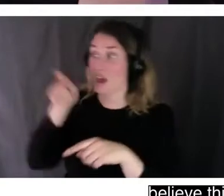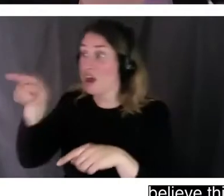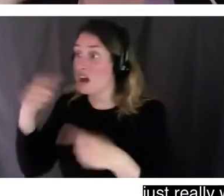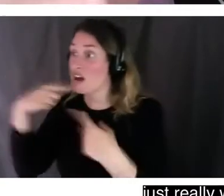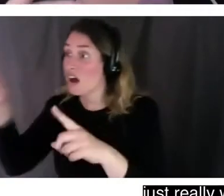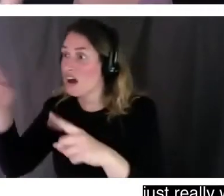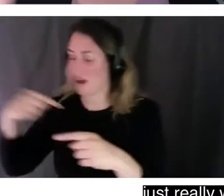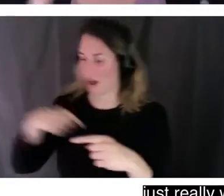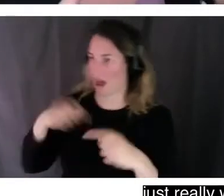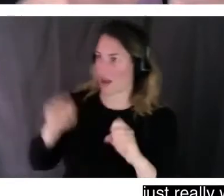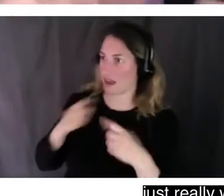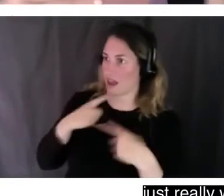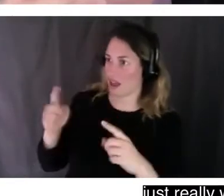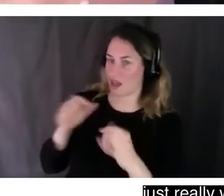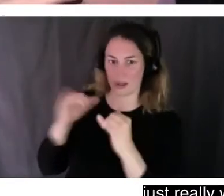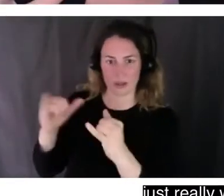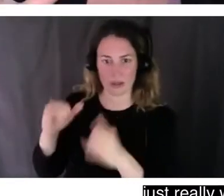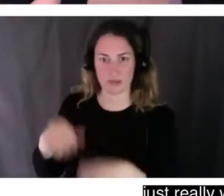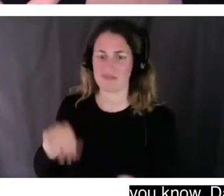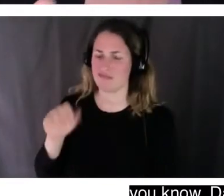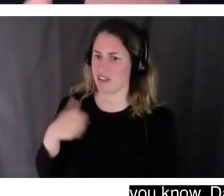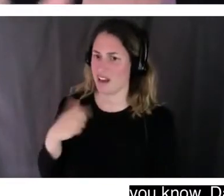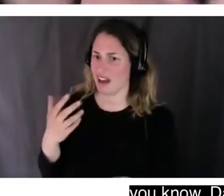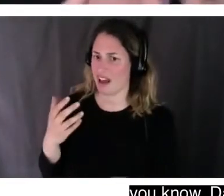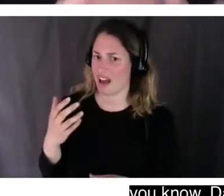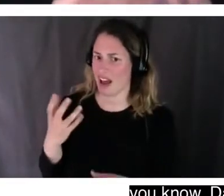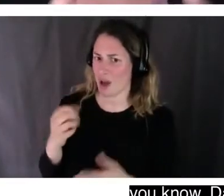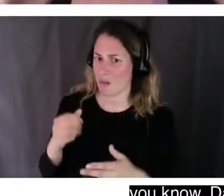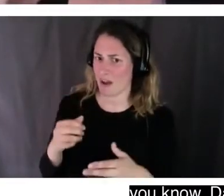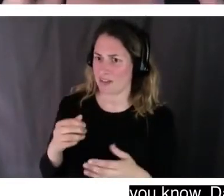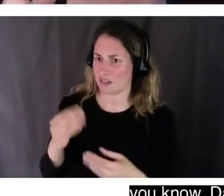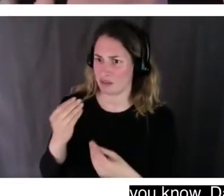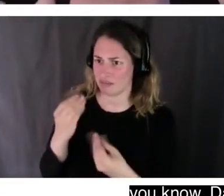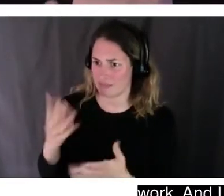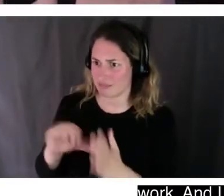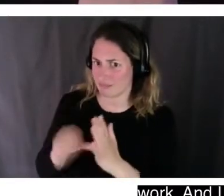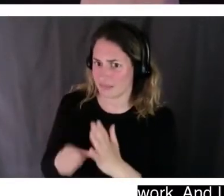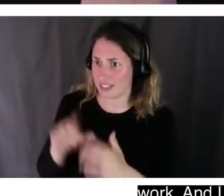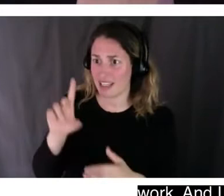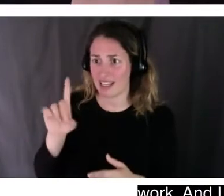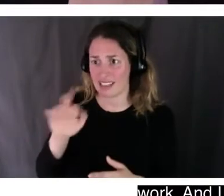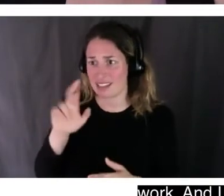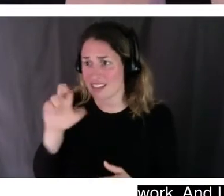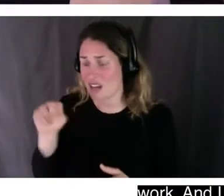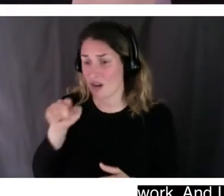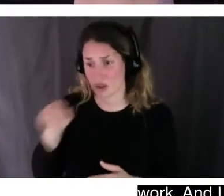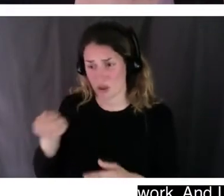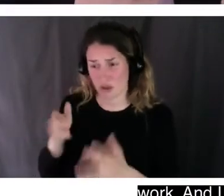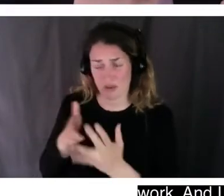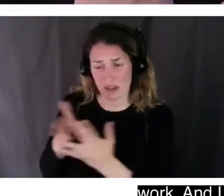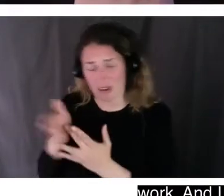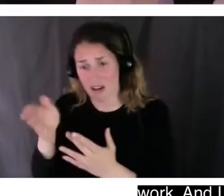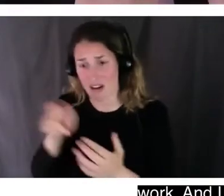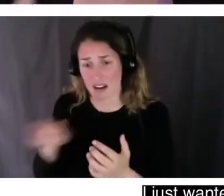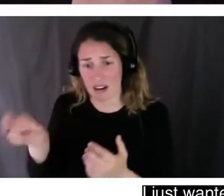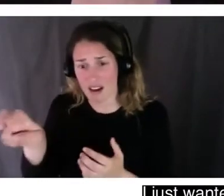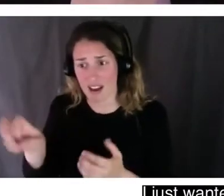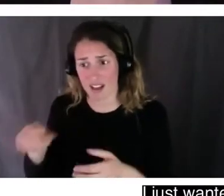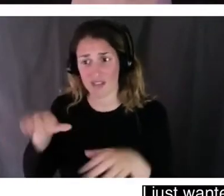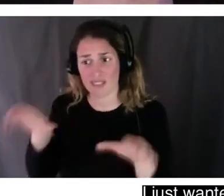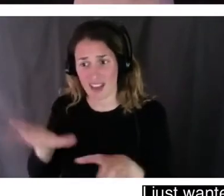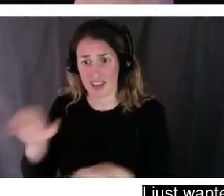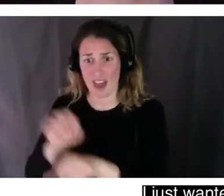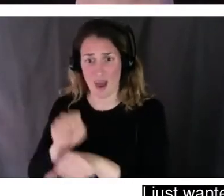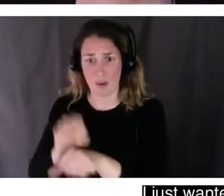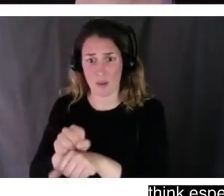too. So I just really wanted to slow it down and say, Darren, you have done a lot of that work and I know you do it very quietly. And I just